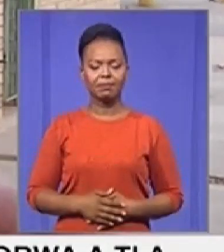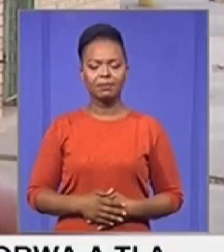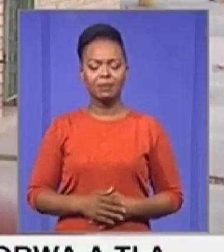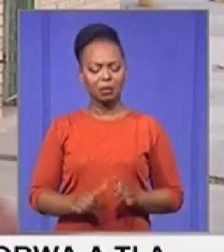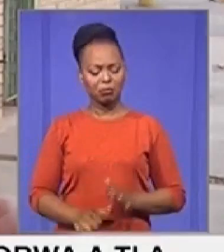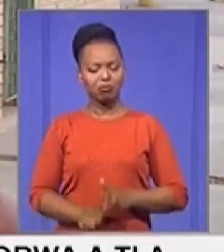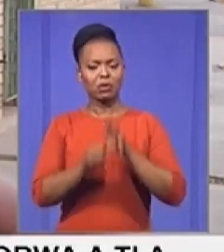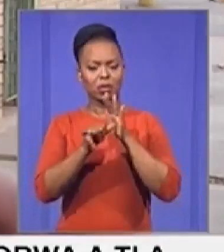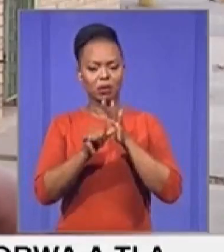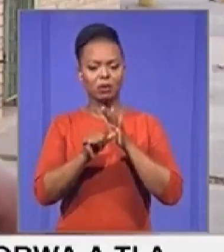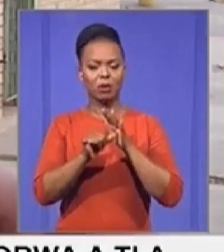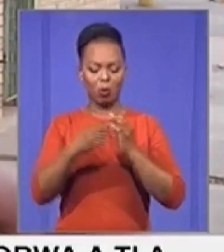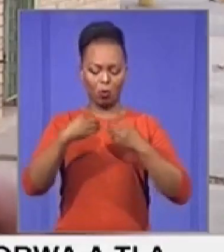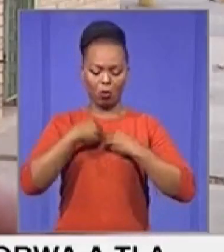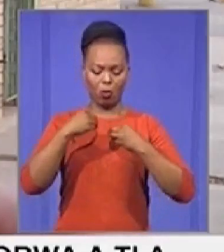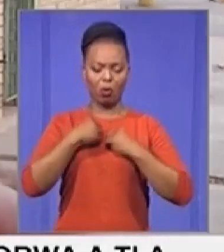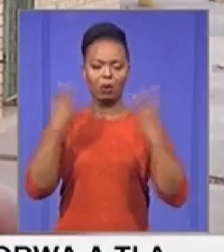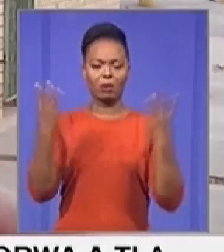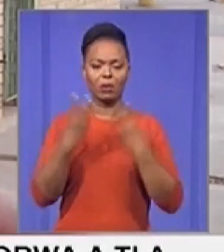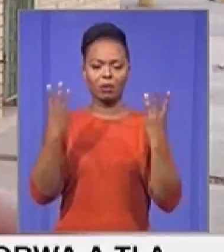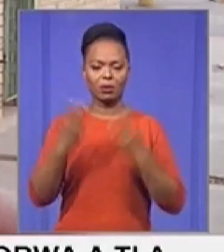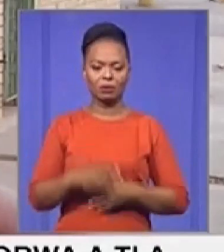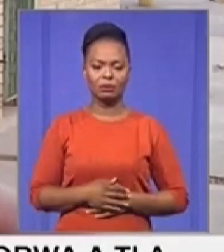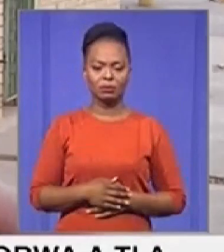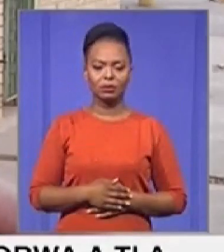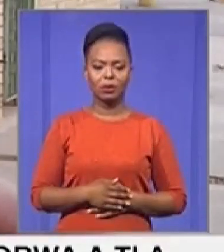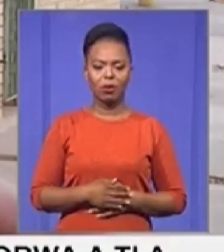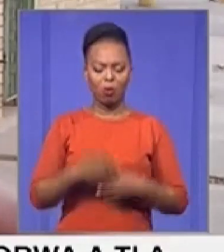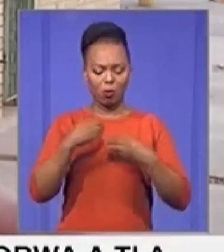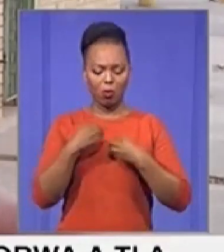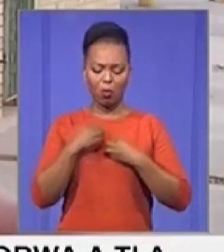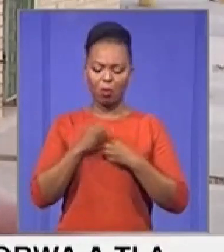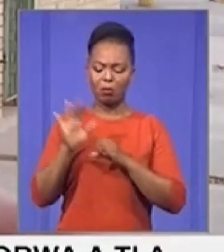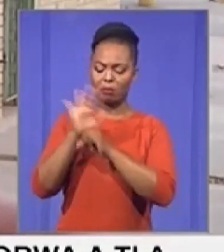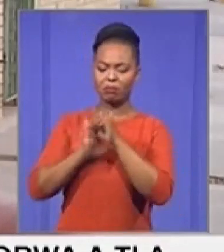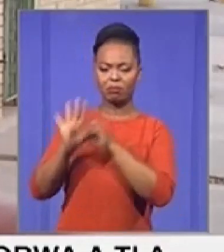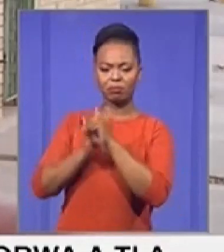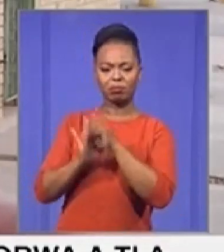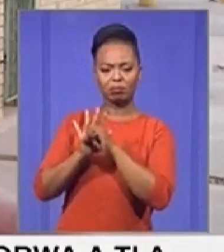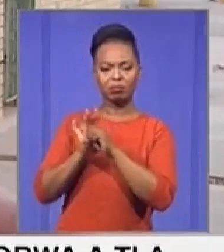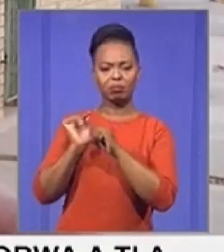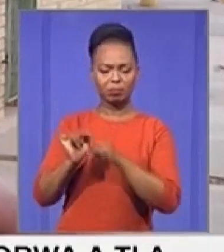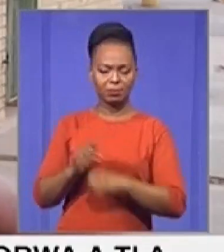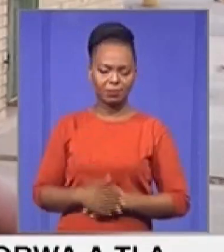when your own people, the very own people from your own background,